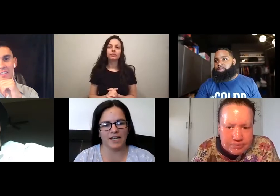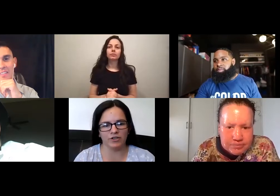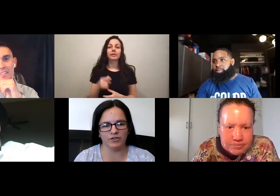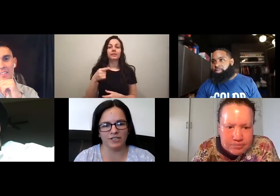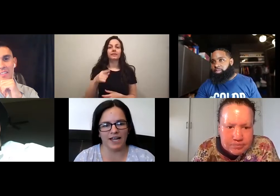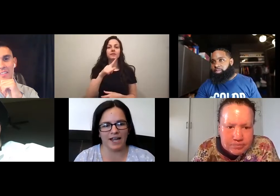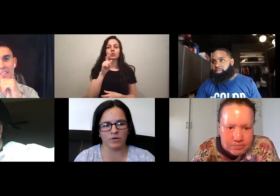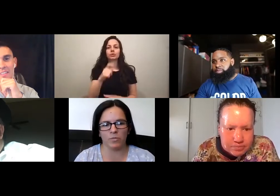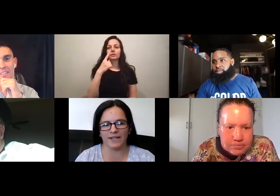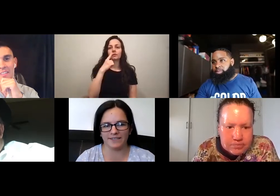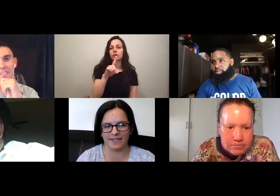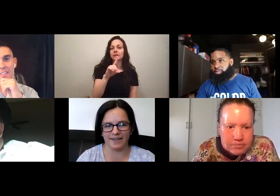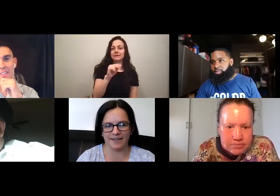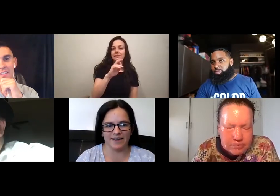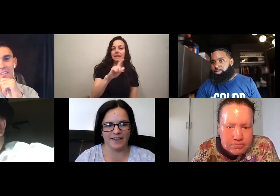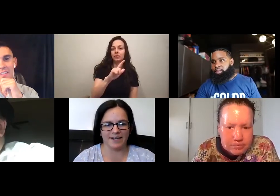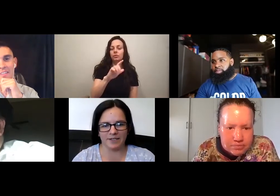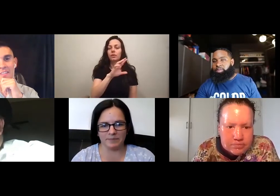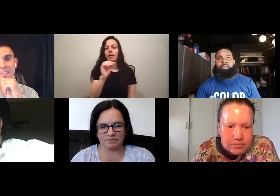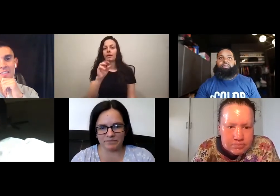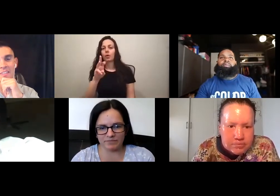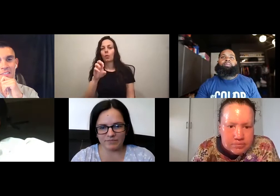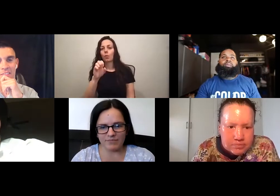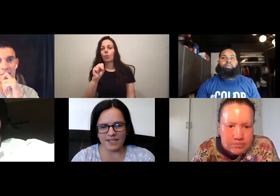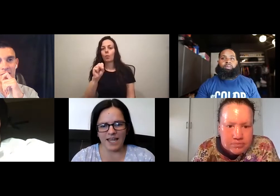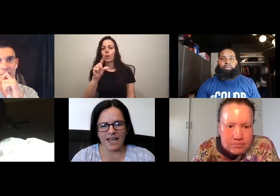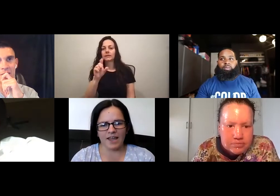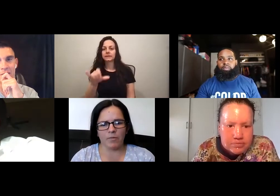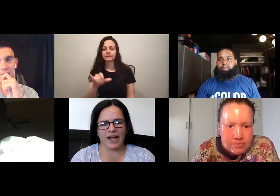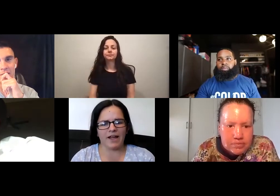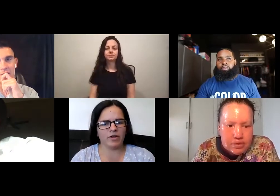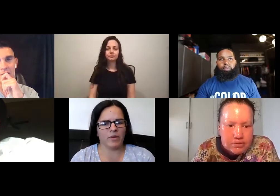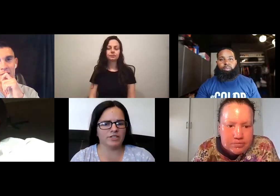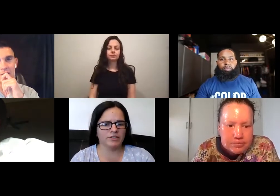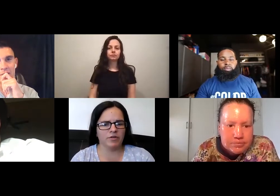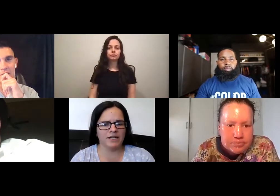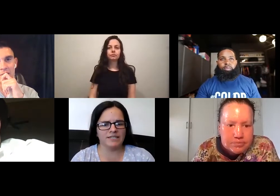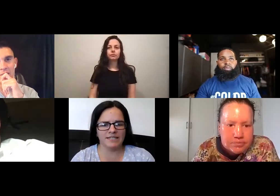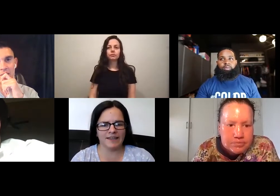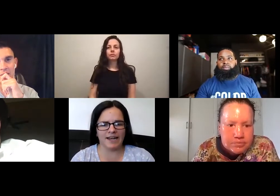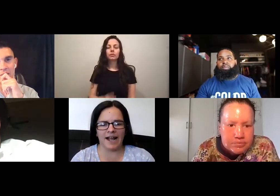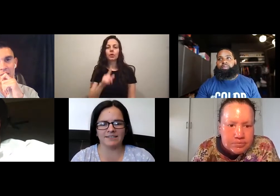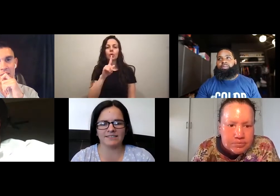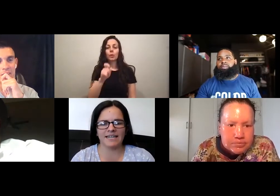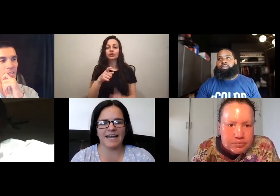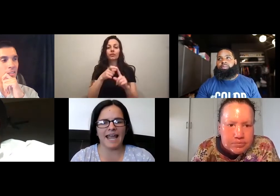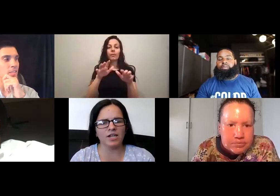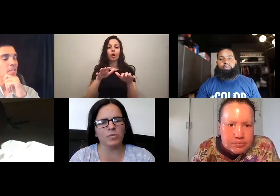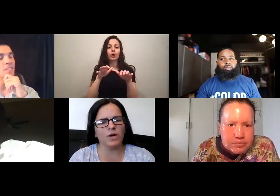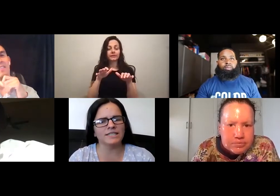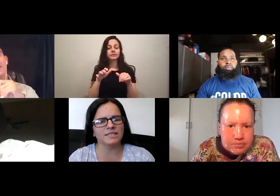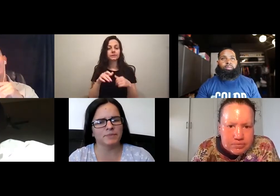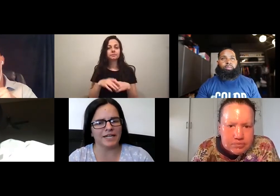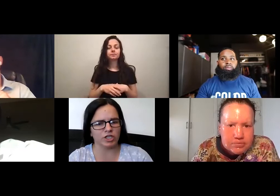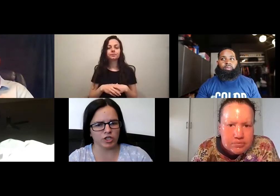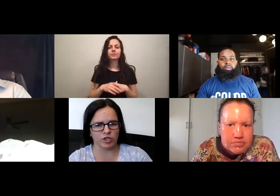to Daniel and Wesley. we have a question from an attendee that asks, can